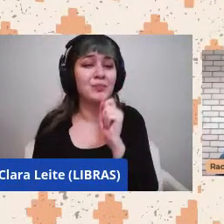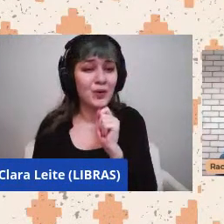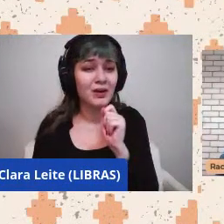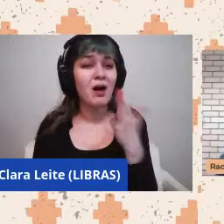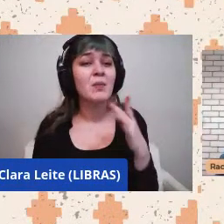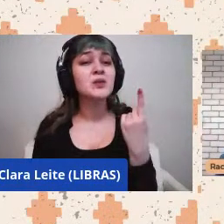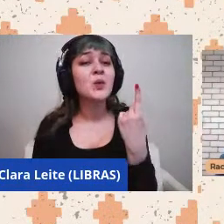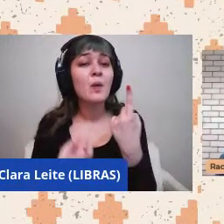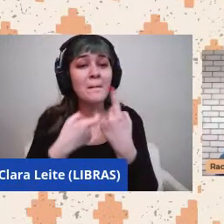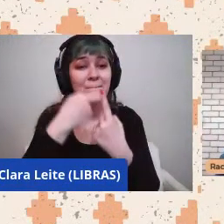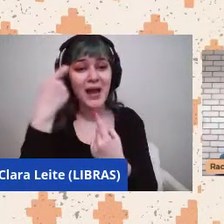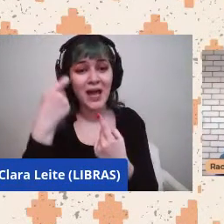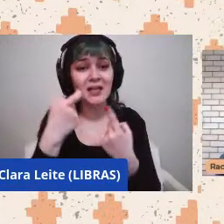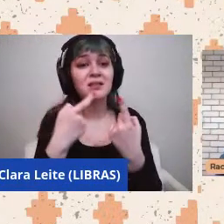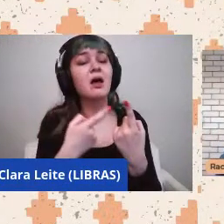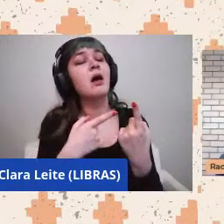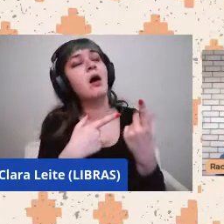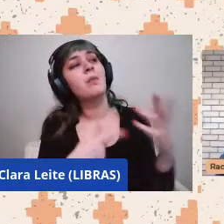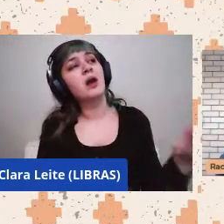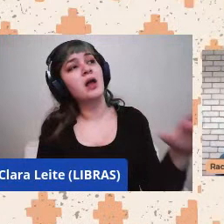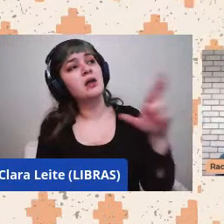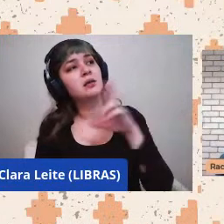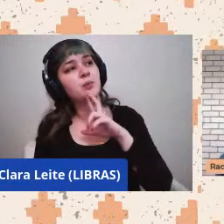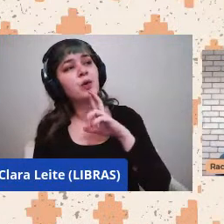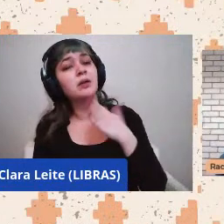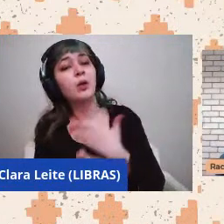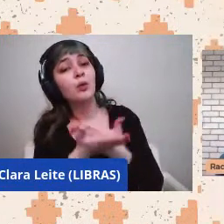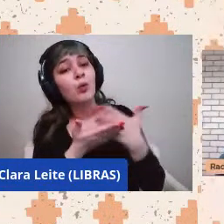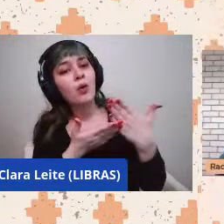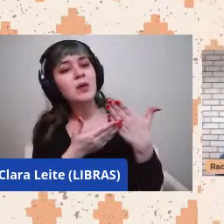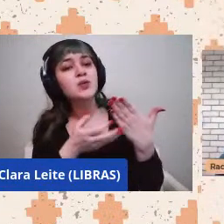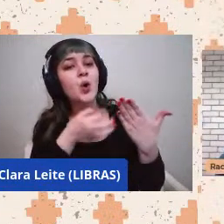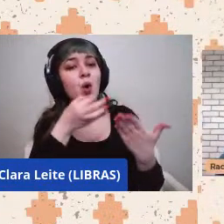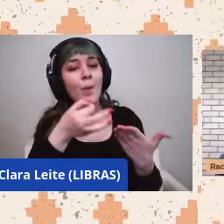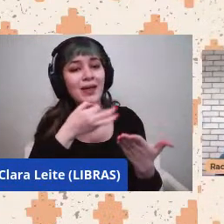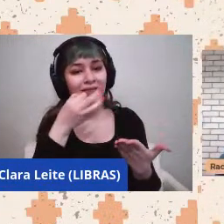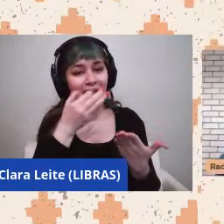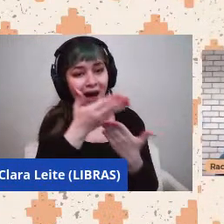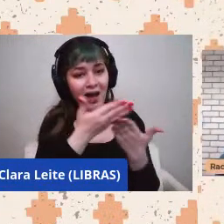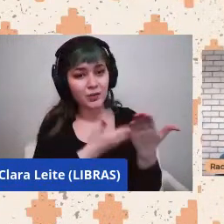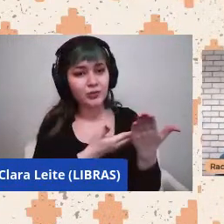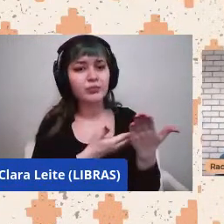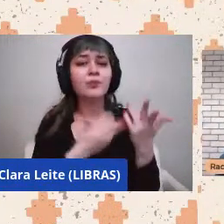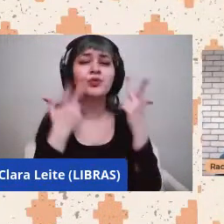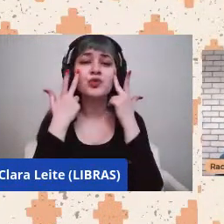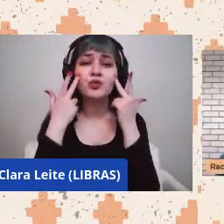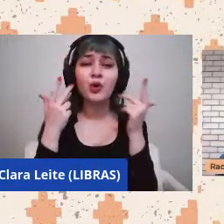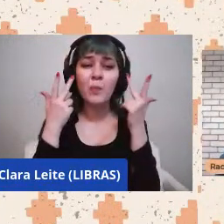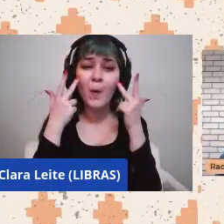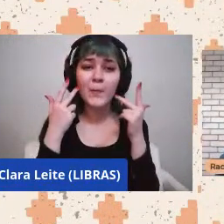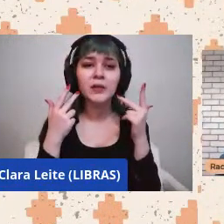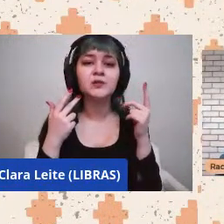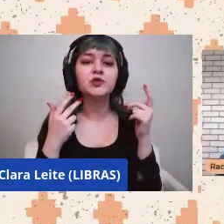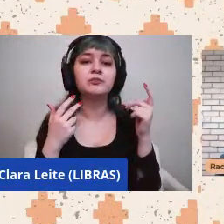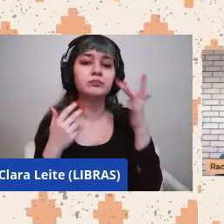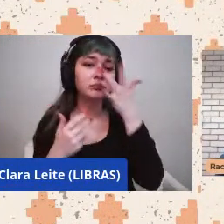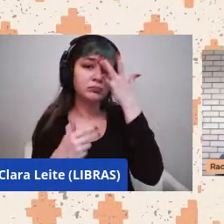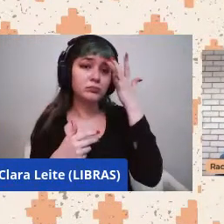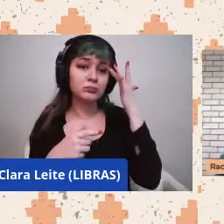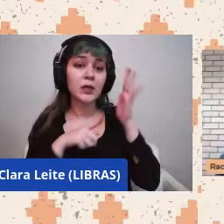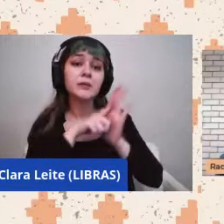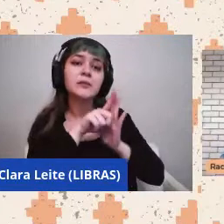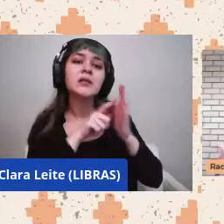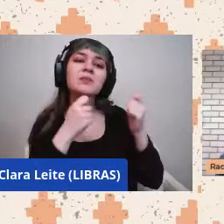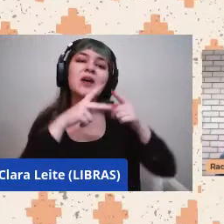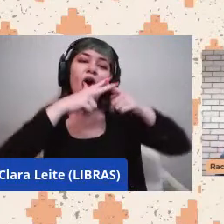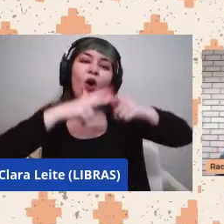1 month for you to get an initial set of comments. And normally the researcher has to make some